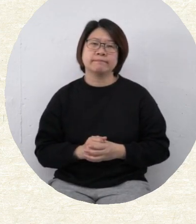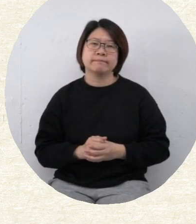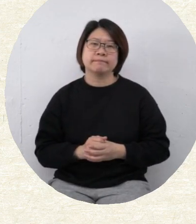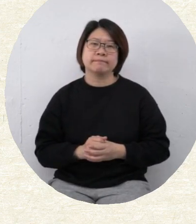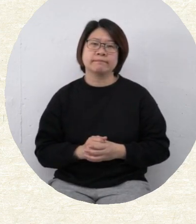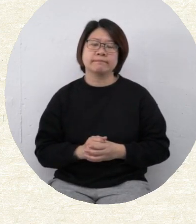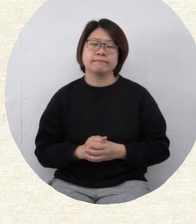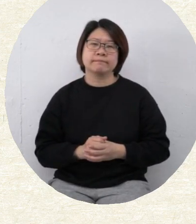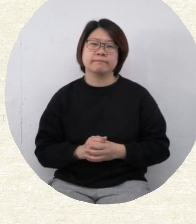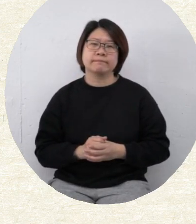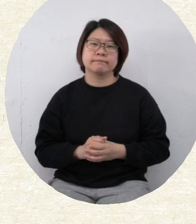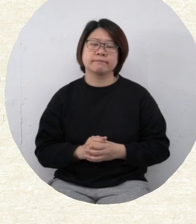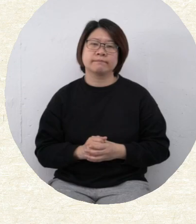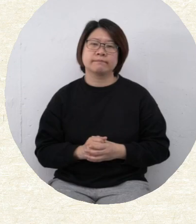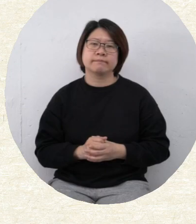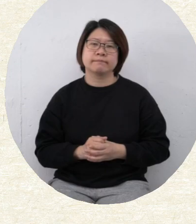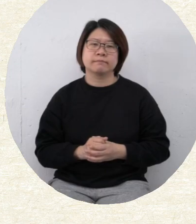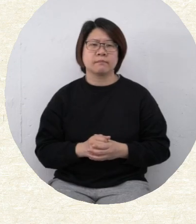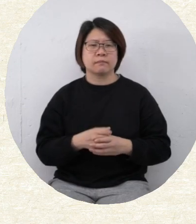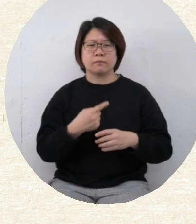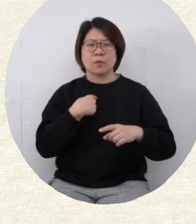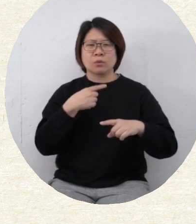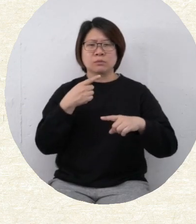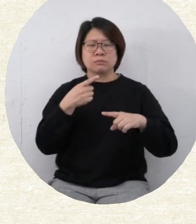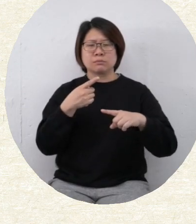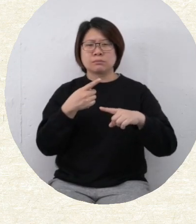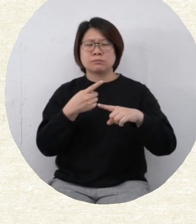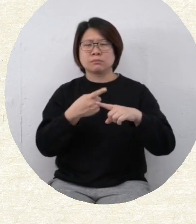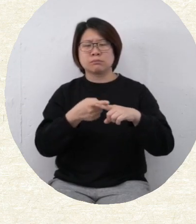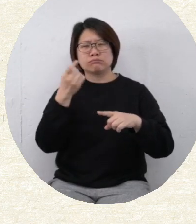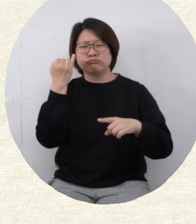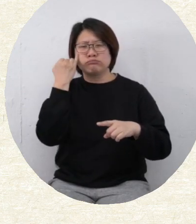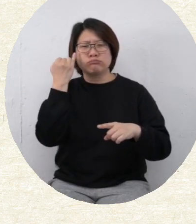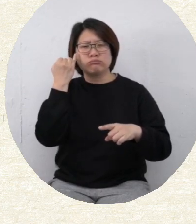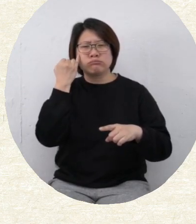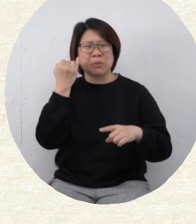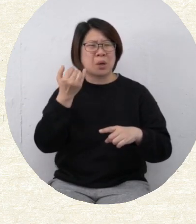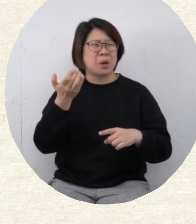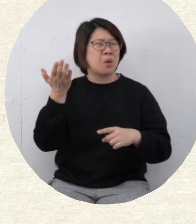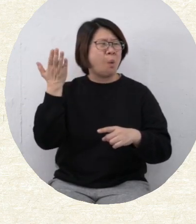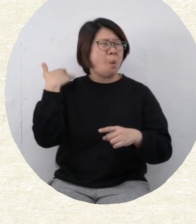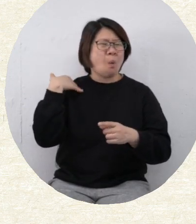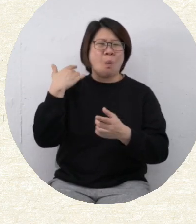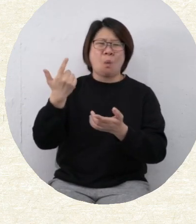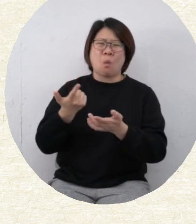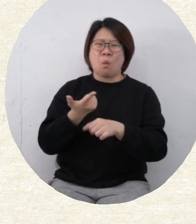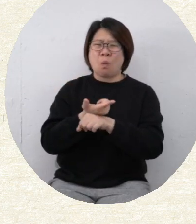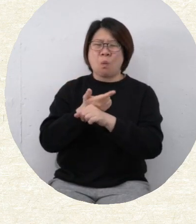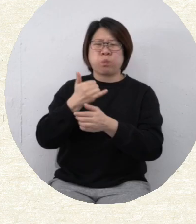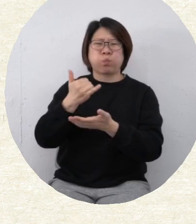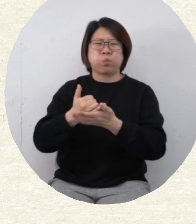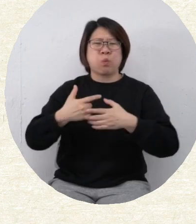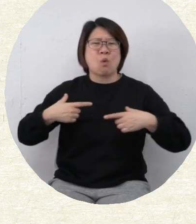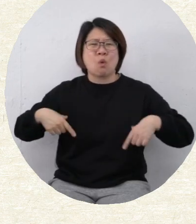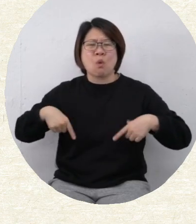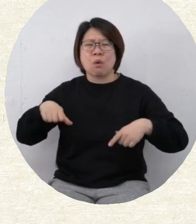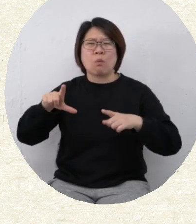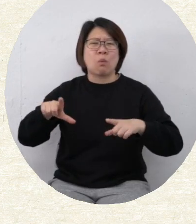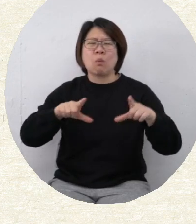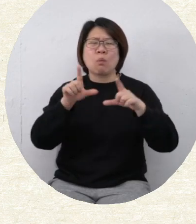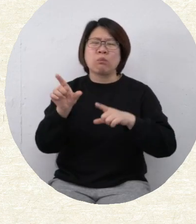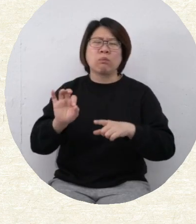Just want to know a bit more about what's happening in Korea. Is printmaking popular among students, art